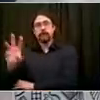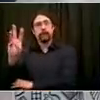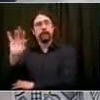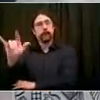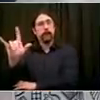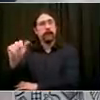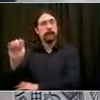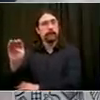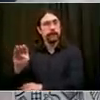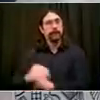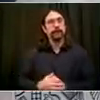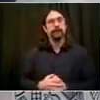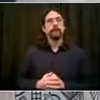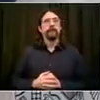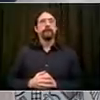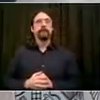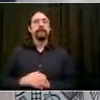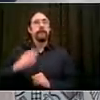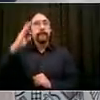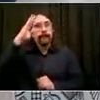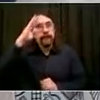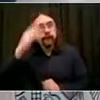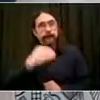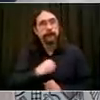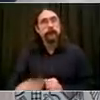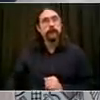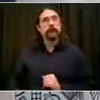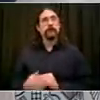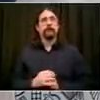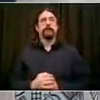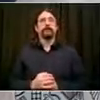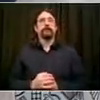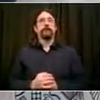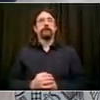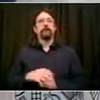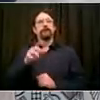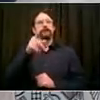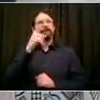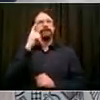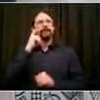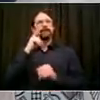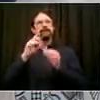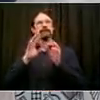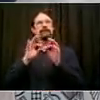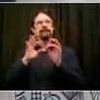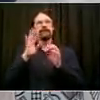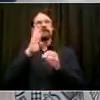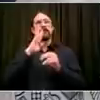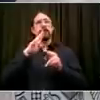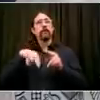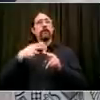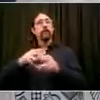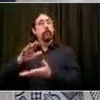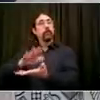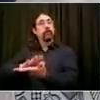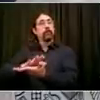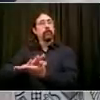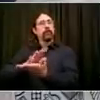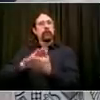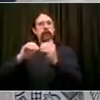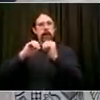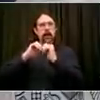you'll need to get the schools back open. But other than getting a higher percentage of kids, educators, et